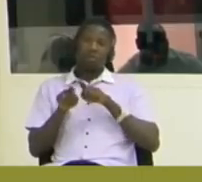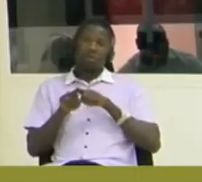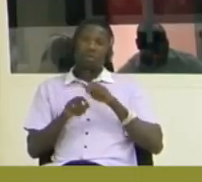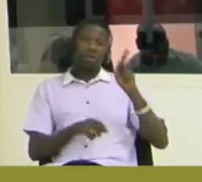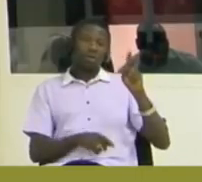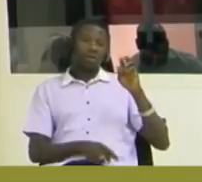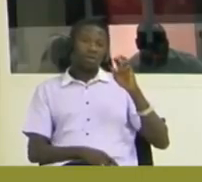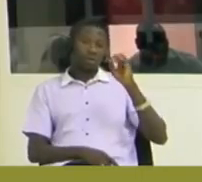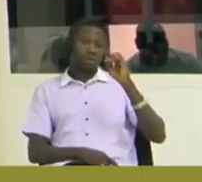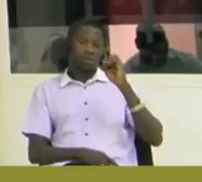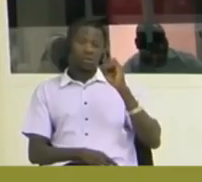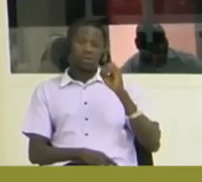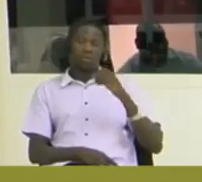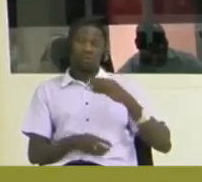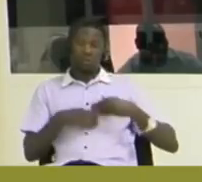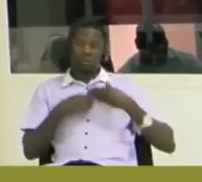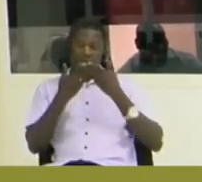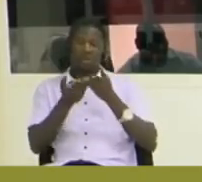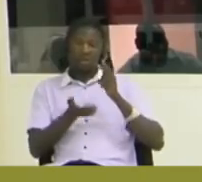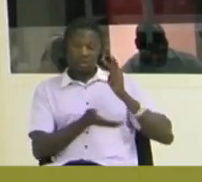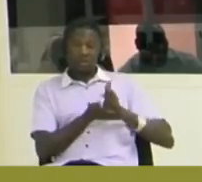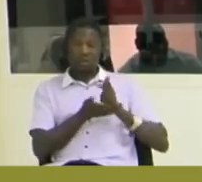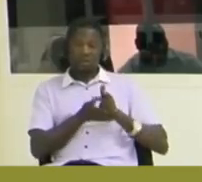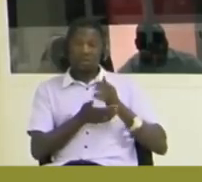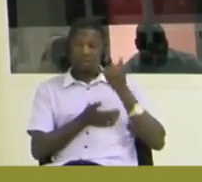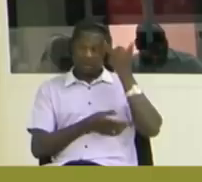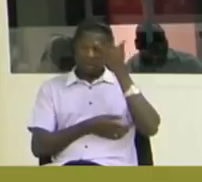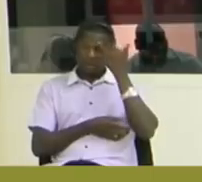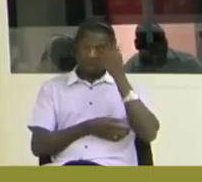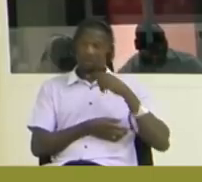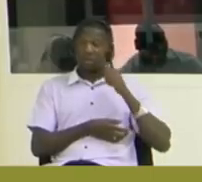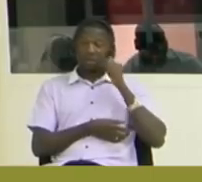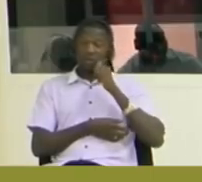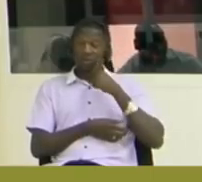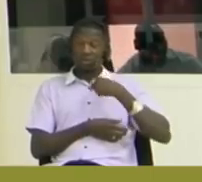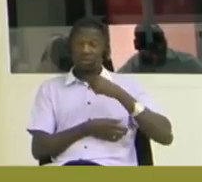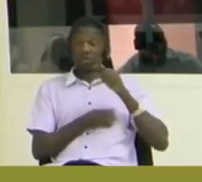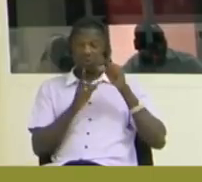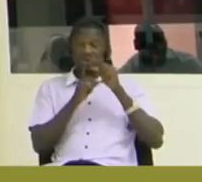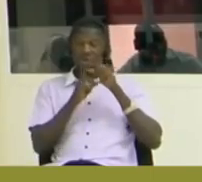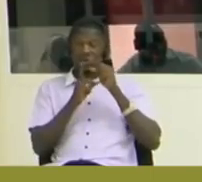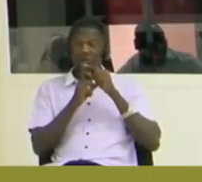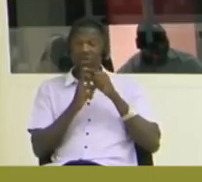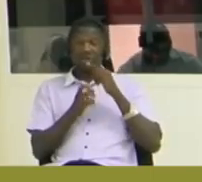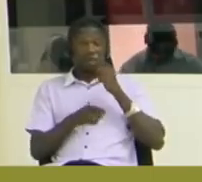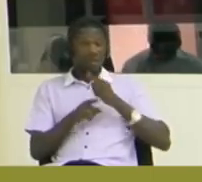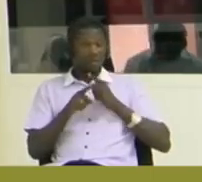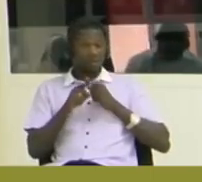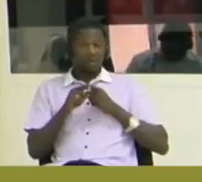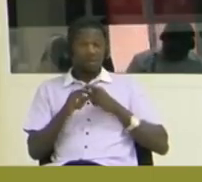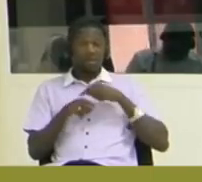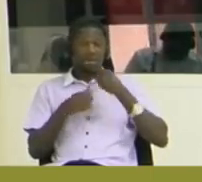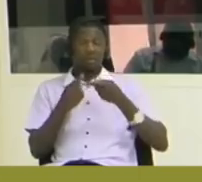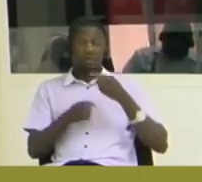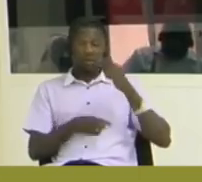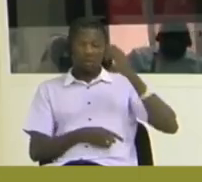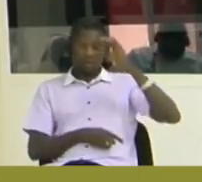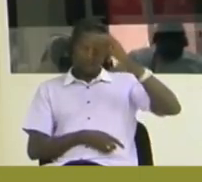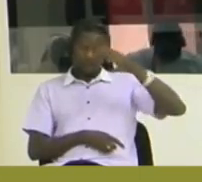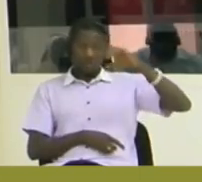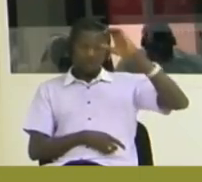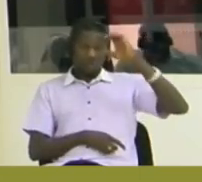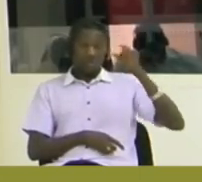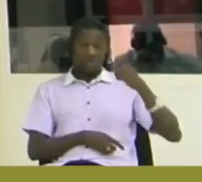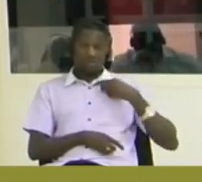We presented evidence suggesting. I'm using my words carefully. Yes. I'm saying suggesting. Mm-hmm. It's for the commission to